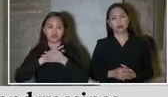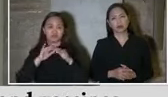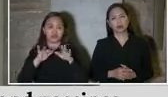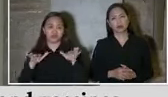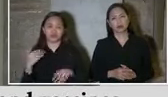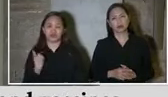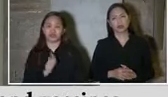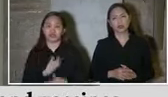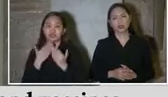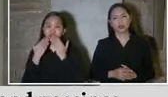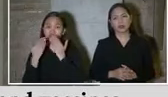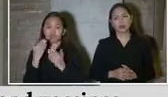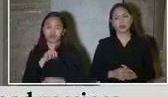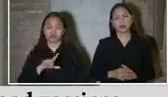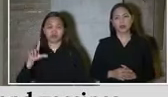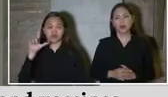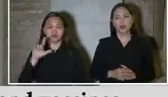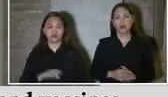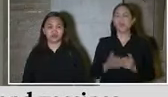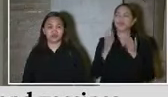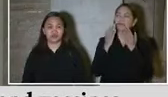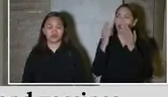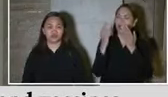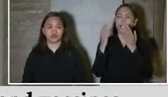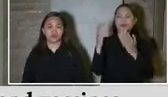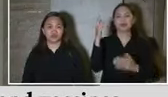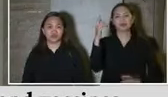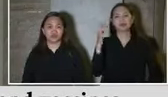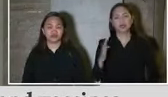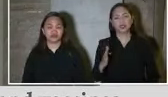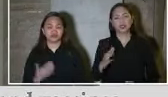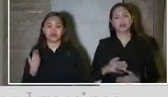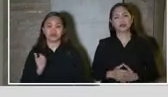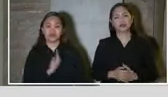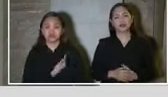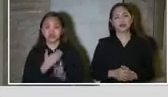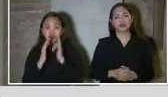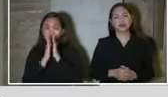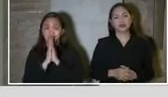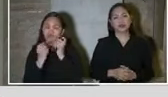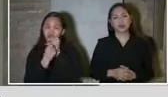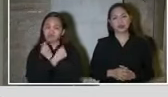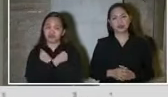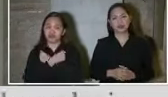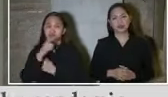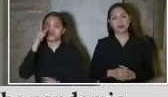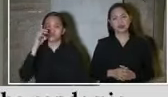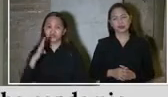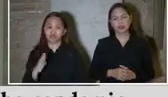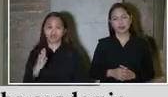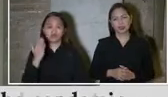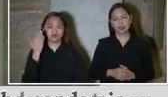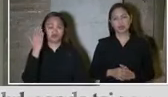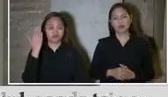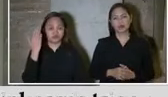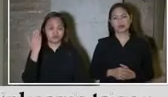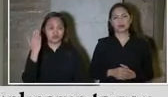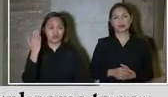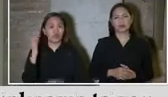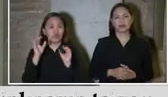us thank the Lord. Thanks be to God. Let us pray. Loving God, no thought of ours